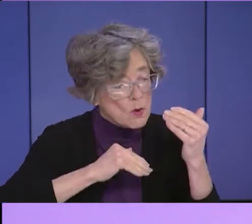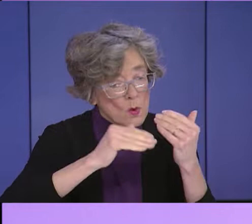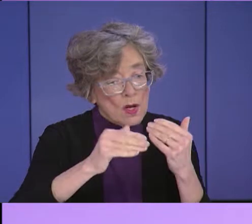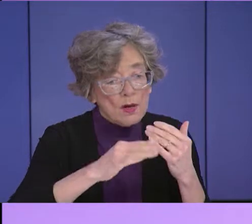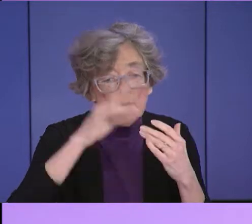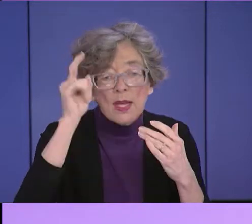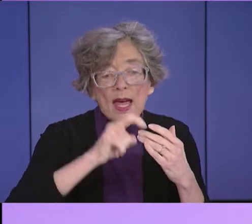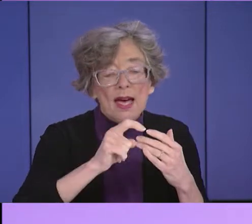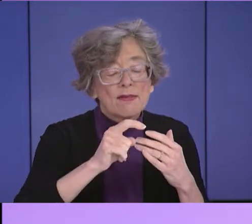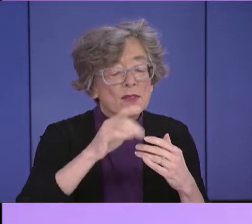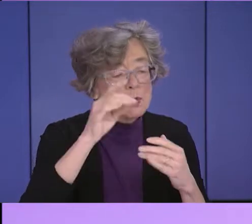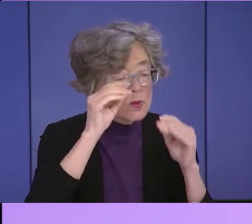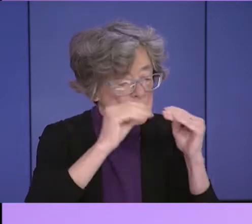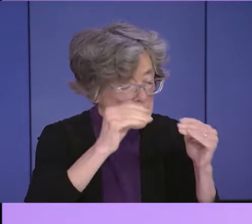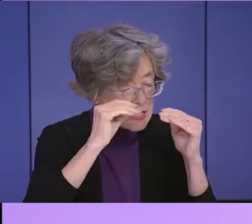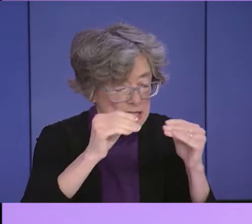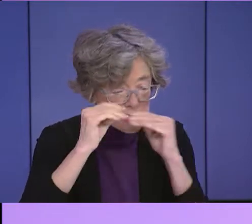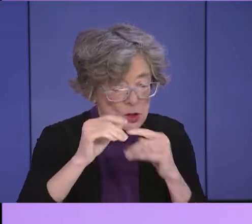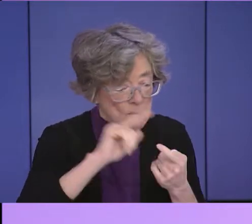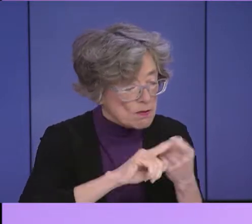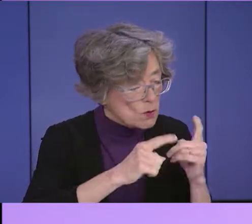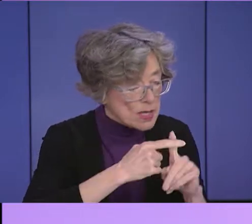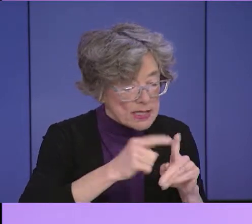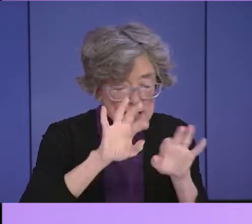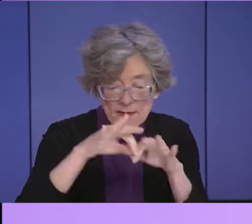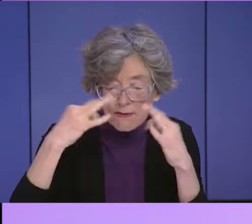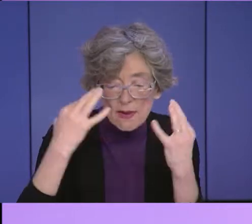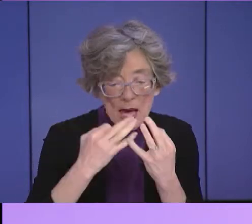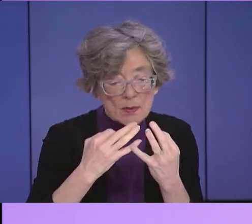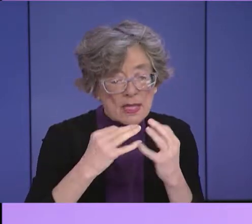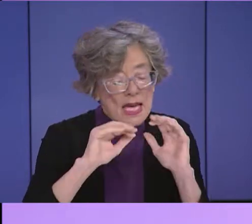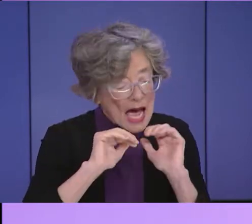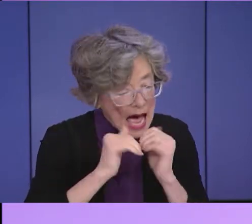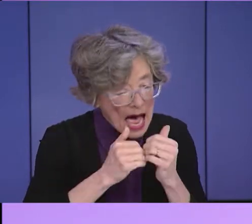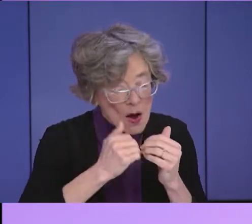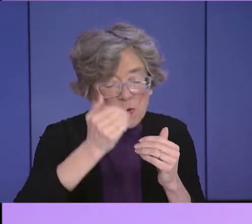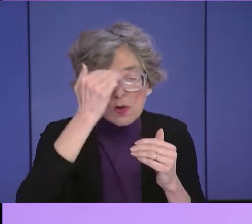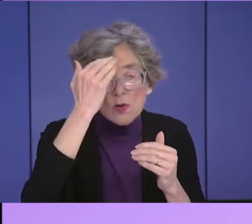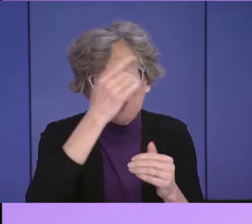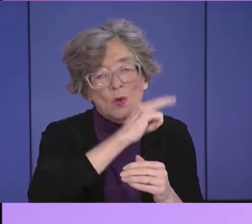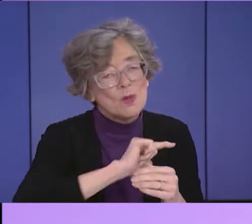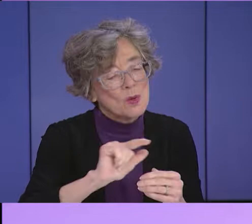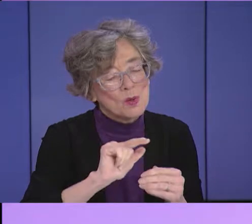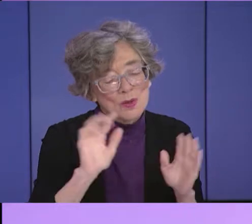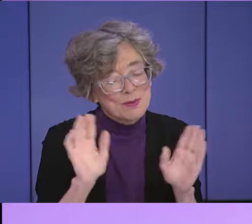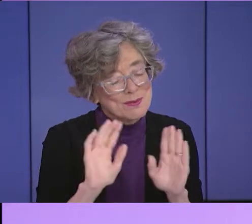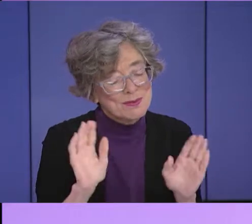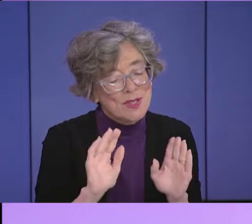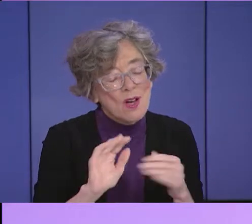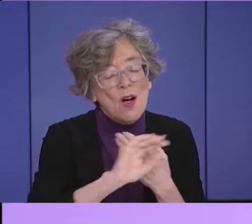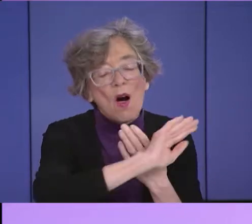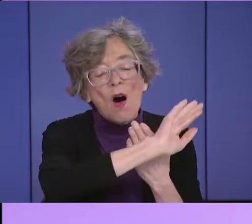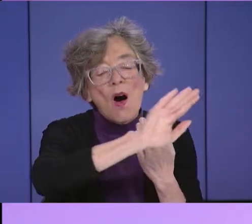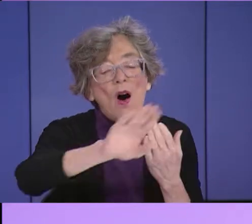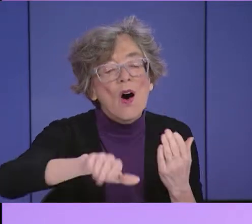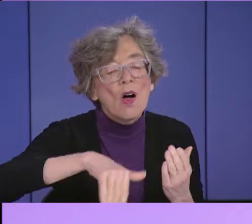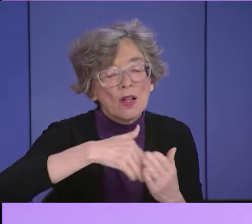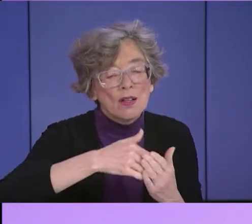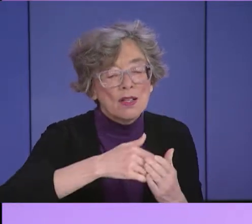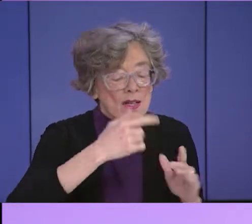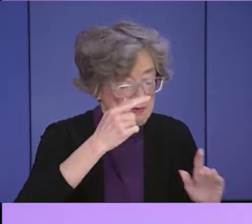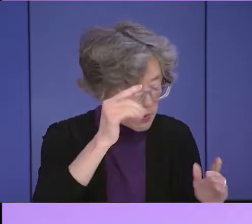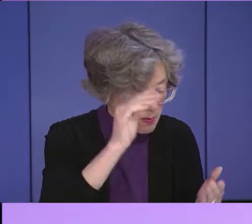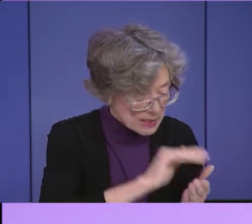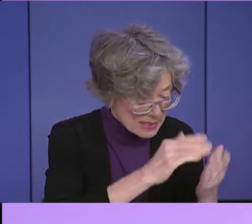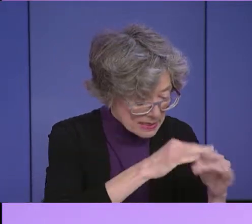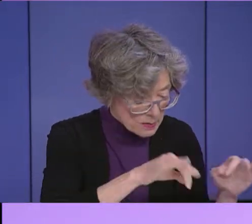they have need to teach their friends and relatives how to know the Lord. All, from